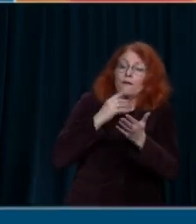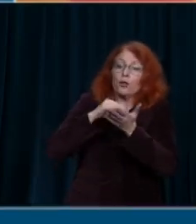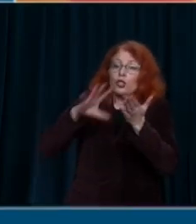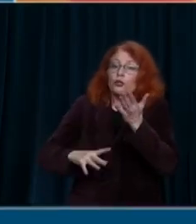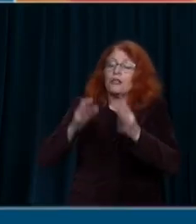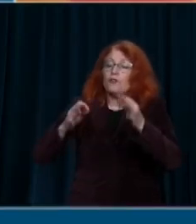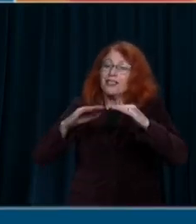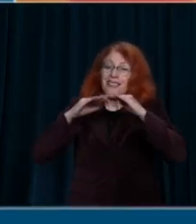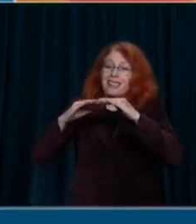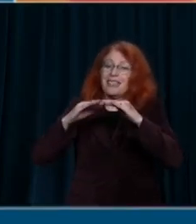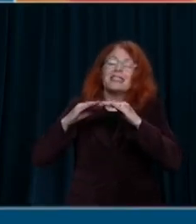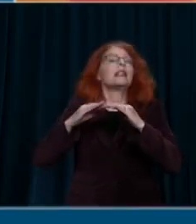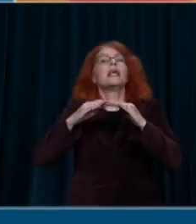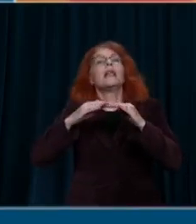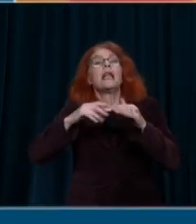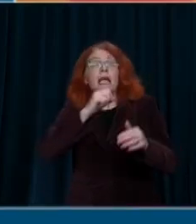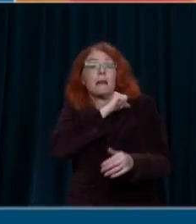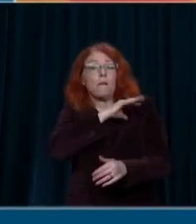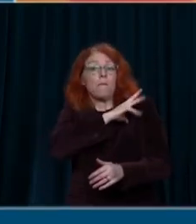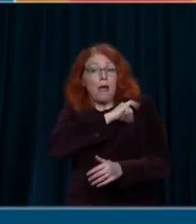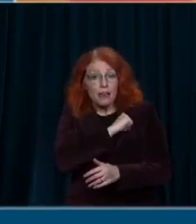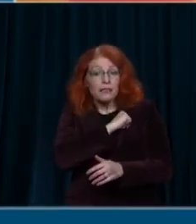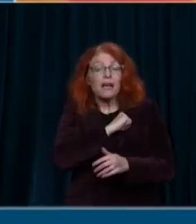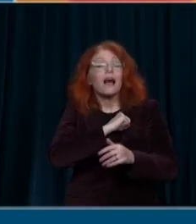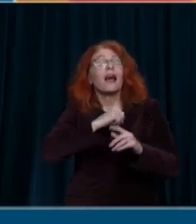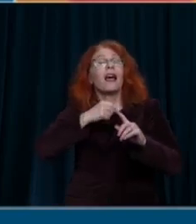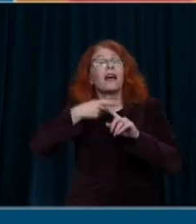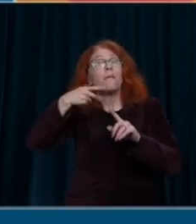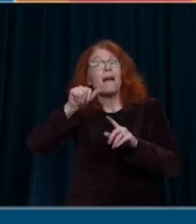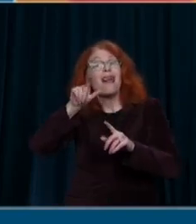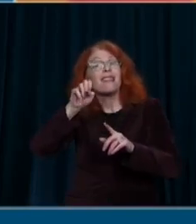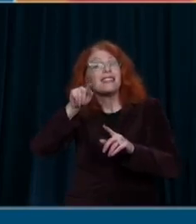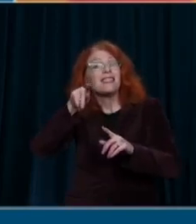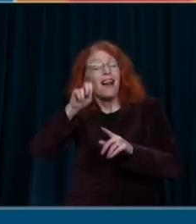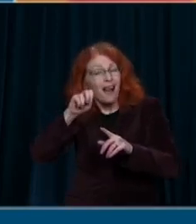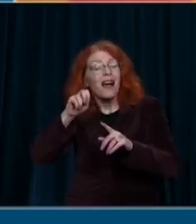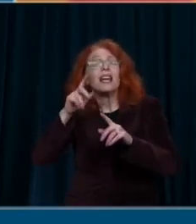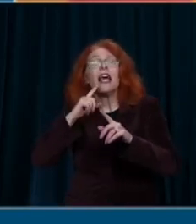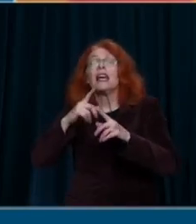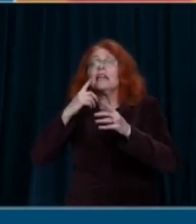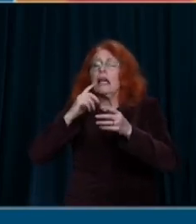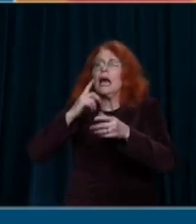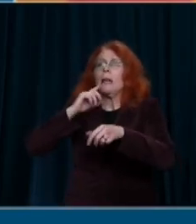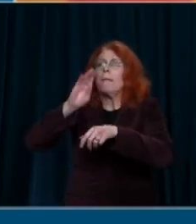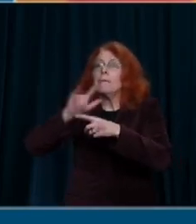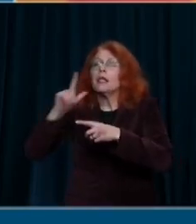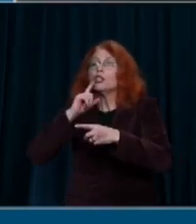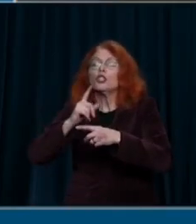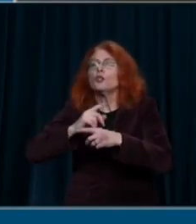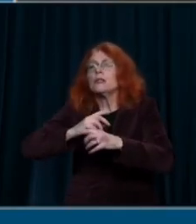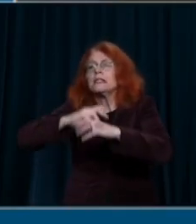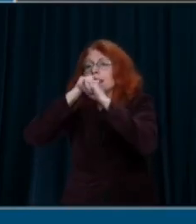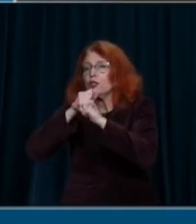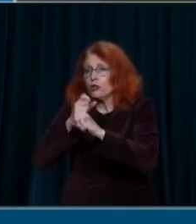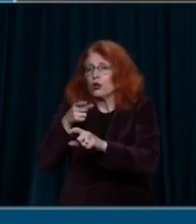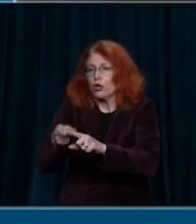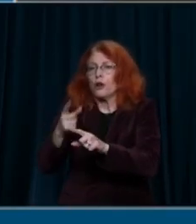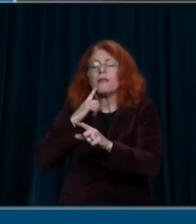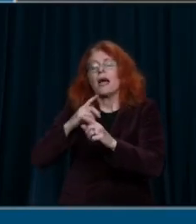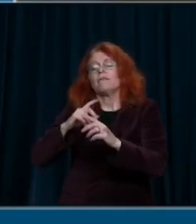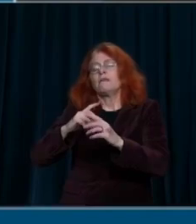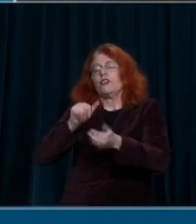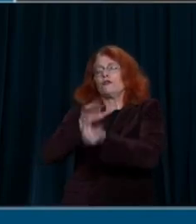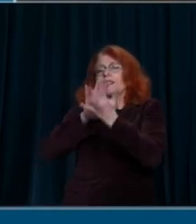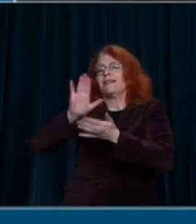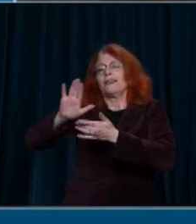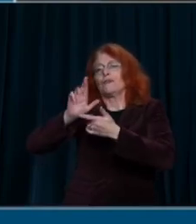in Palestine, and Greg Stanton would not vote for a bill to basically censure her, which I think speaks to his radicalization. And